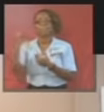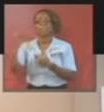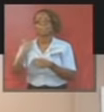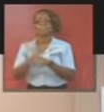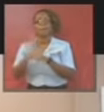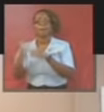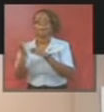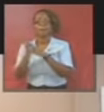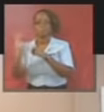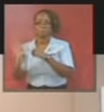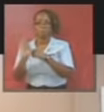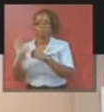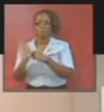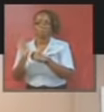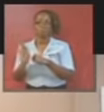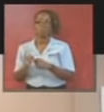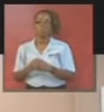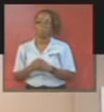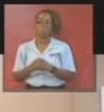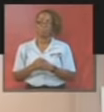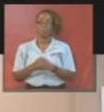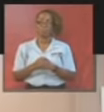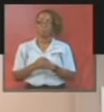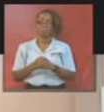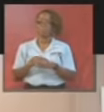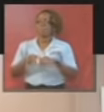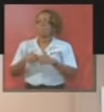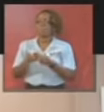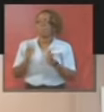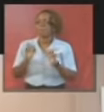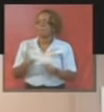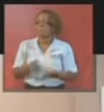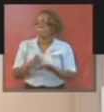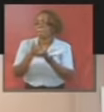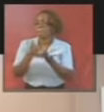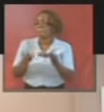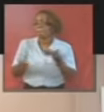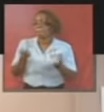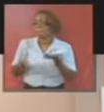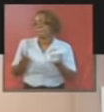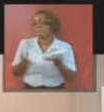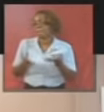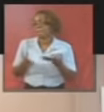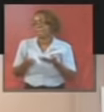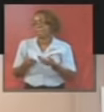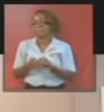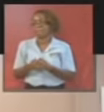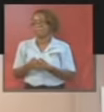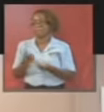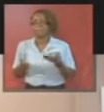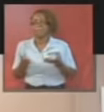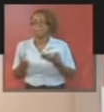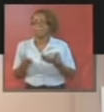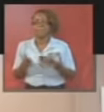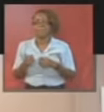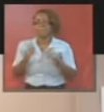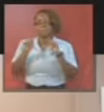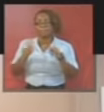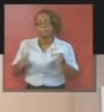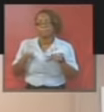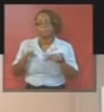you know that we can assist in getting or testing or getting results.